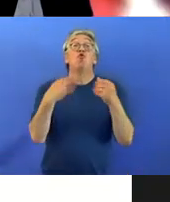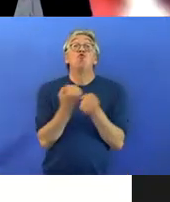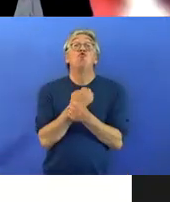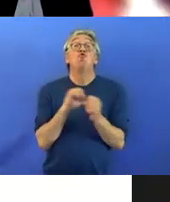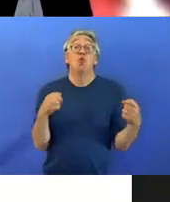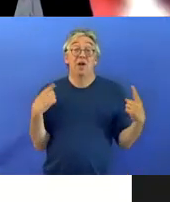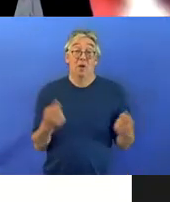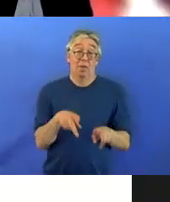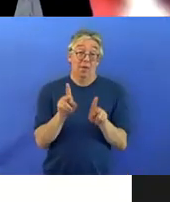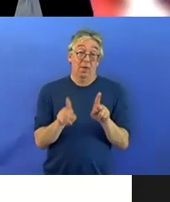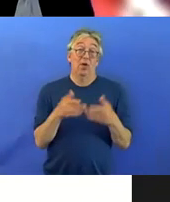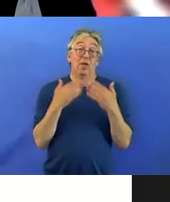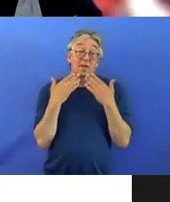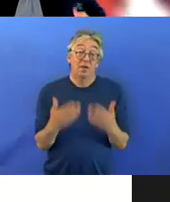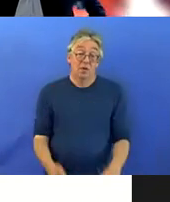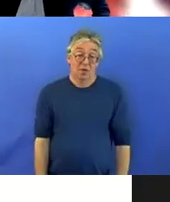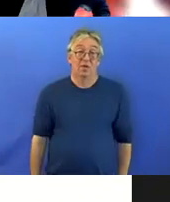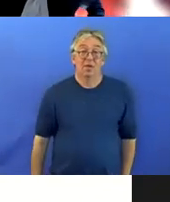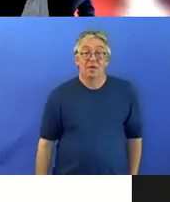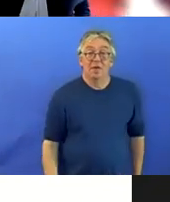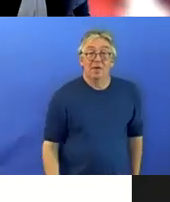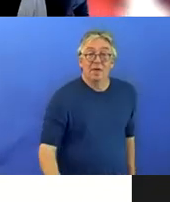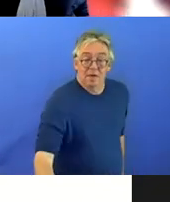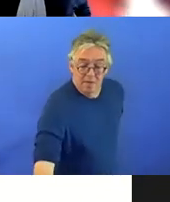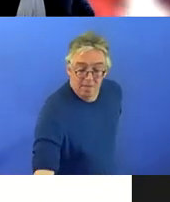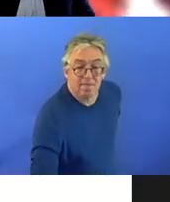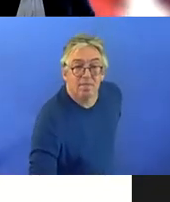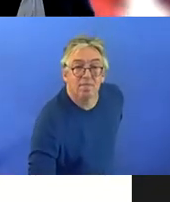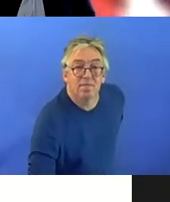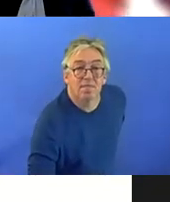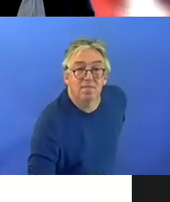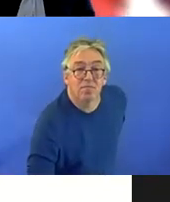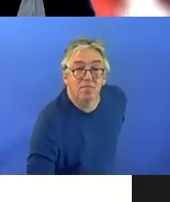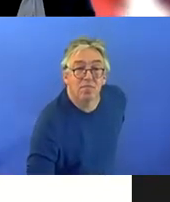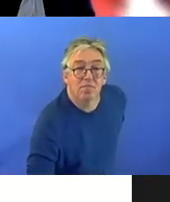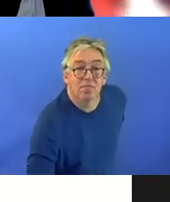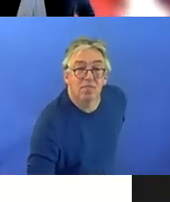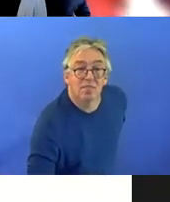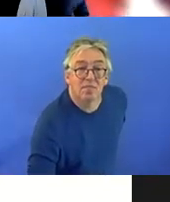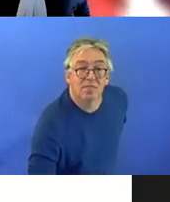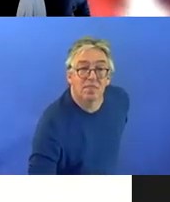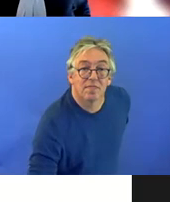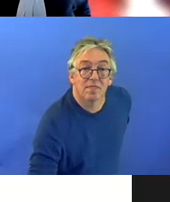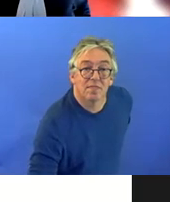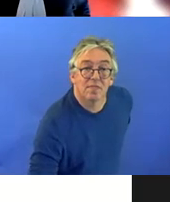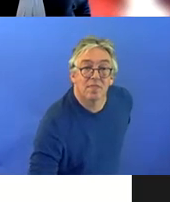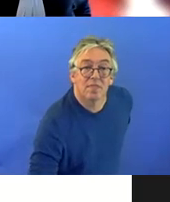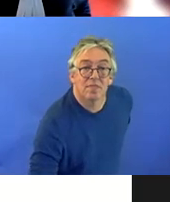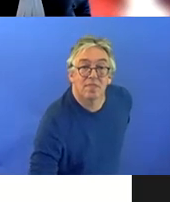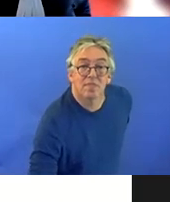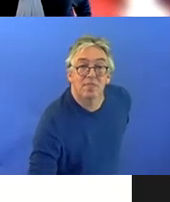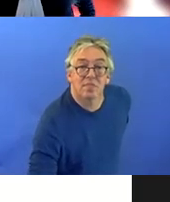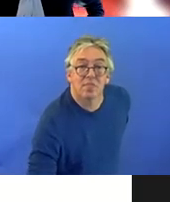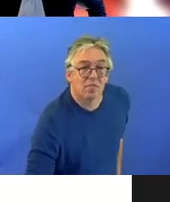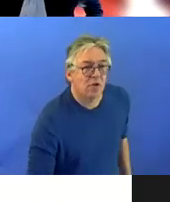listening. Thank you very much, Mitsutoshi, to share with us your